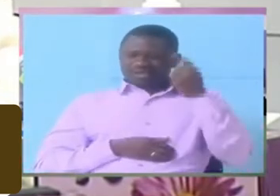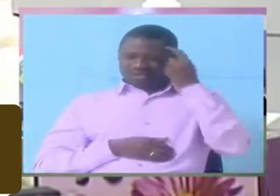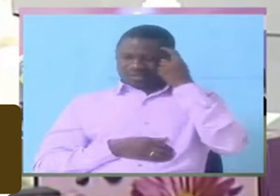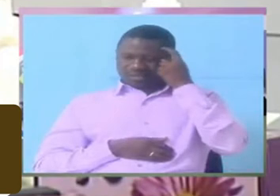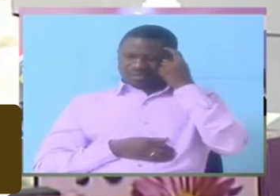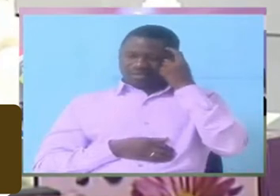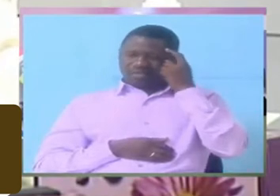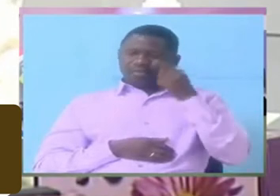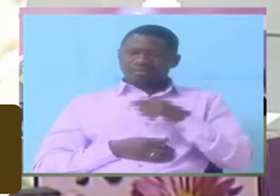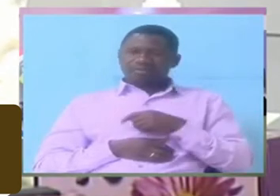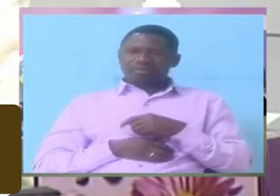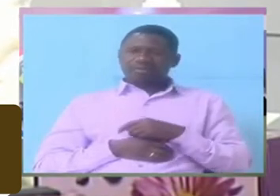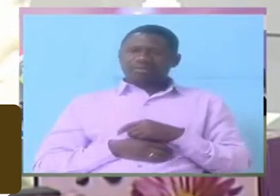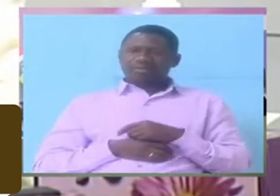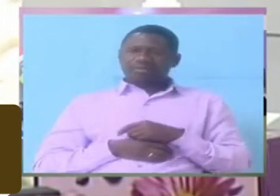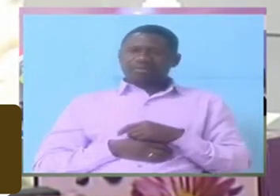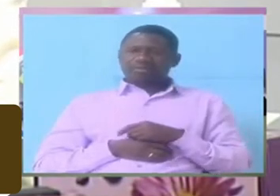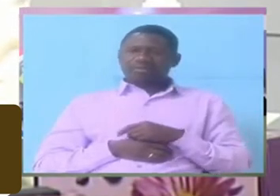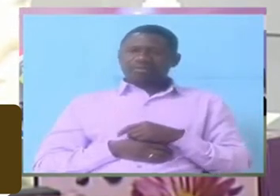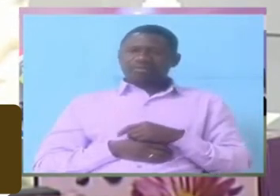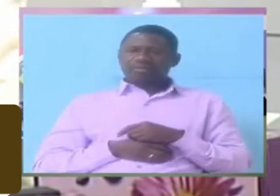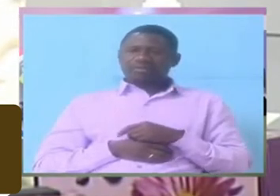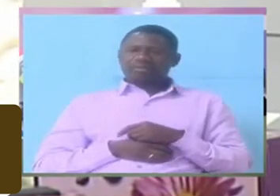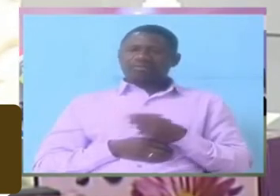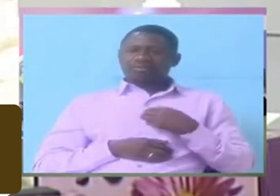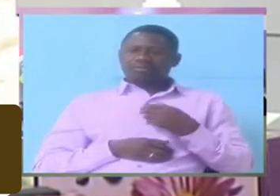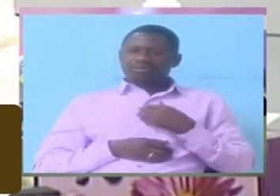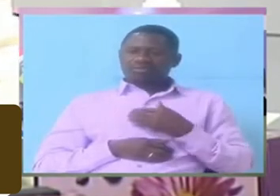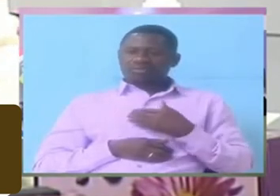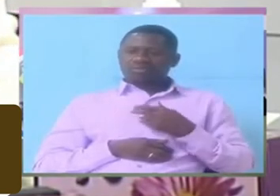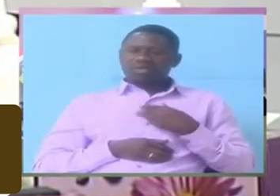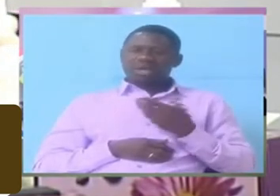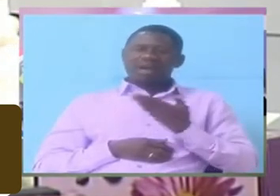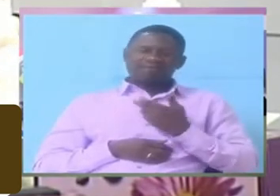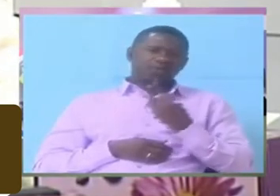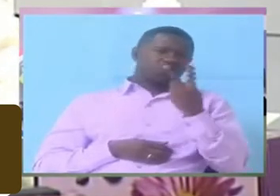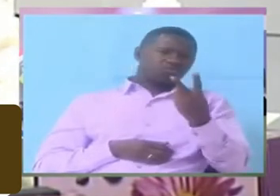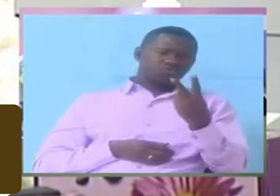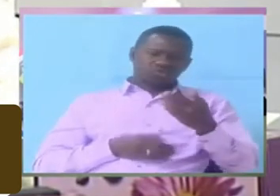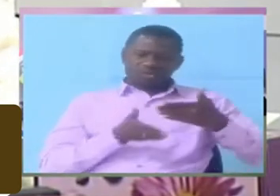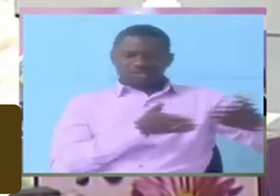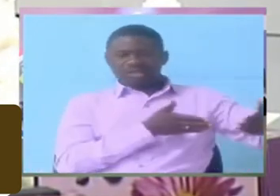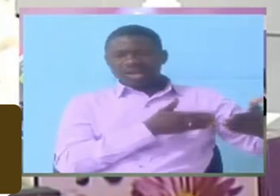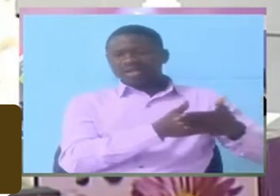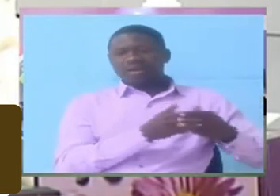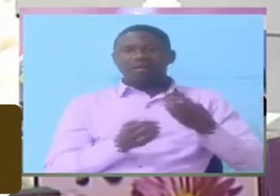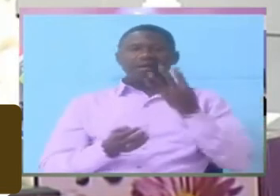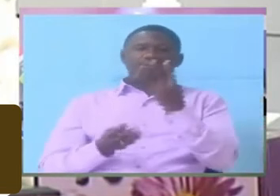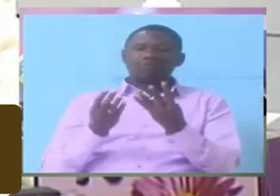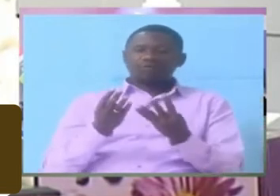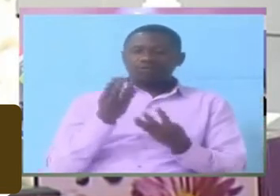Nanyi mutankono. To link onto the two because two on this one side and 4 on the other side. Katu nanyi